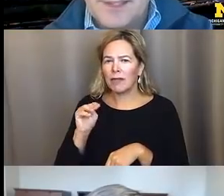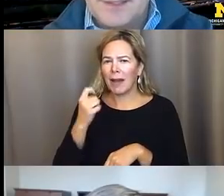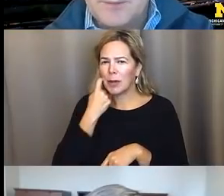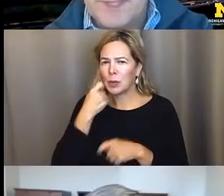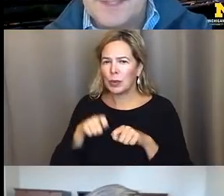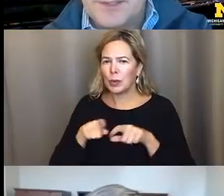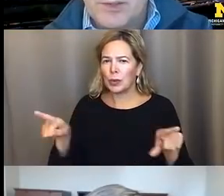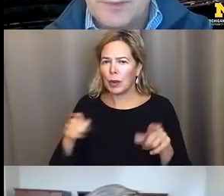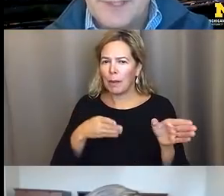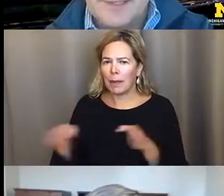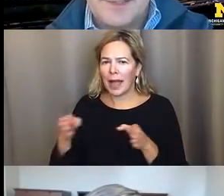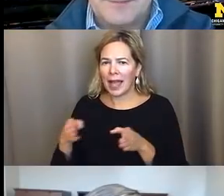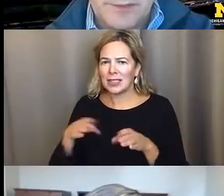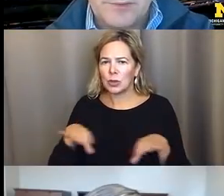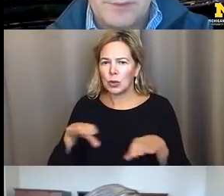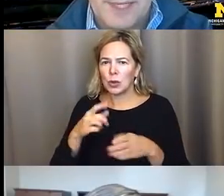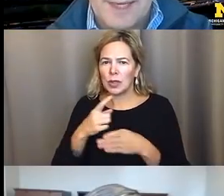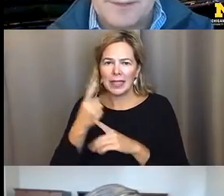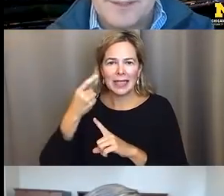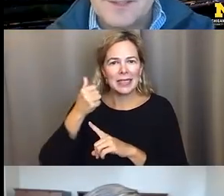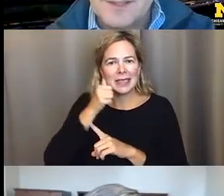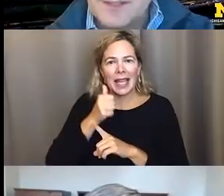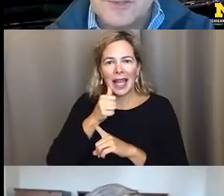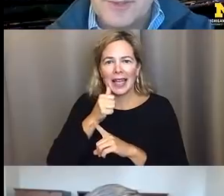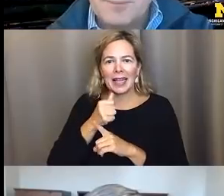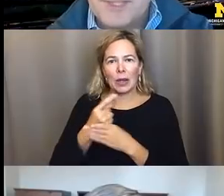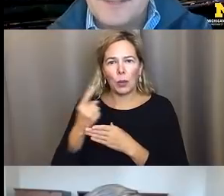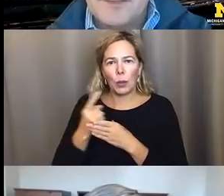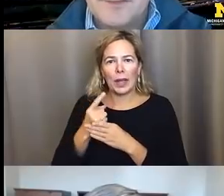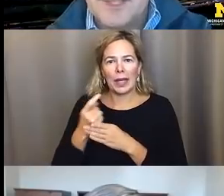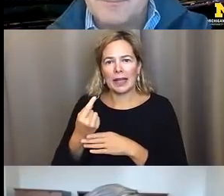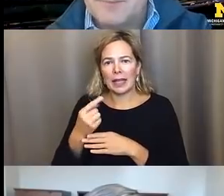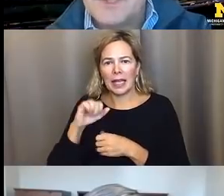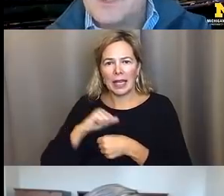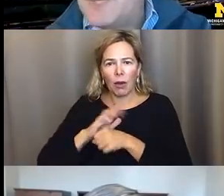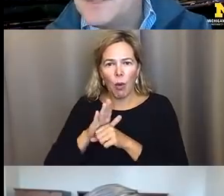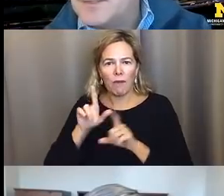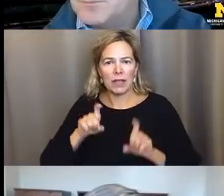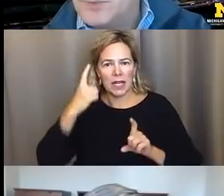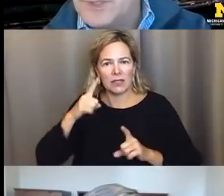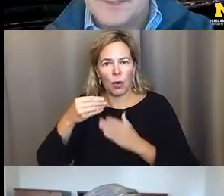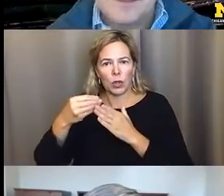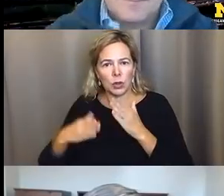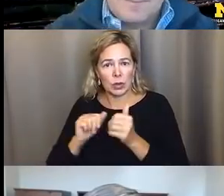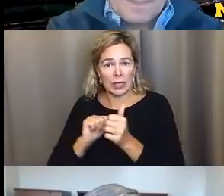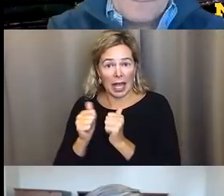conduct daily and weekly COVID testing of its student athletes. Is there any plan to do the same for Michigan Medicine